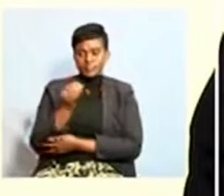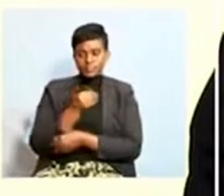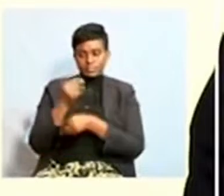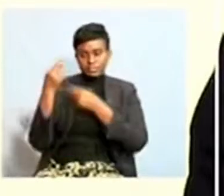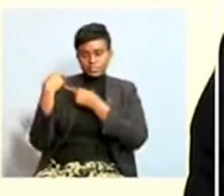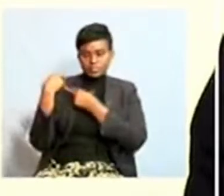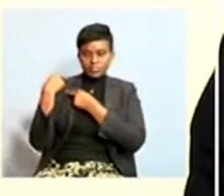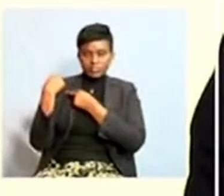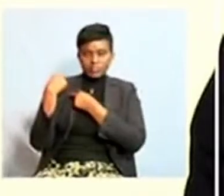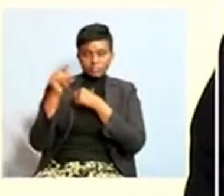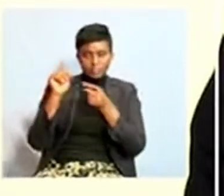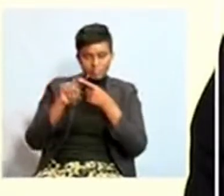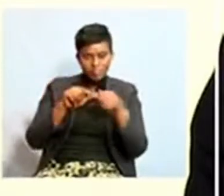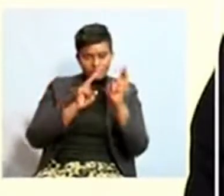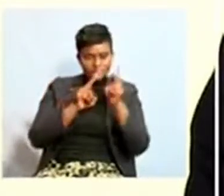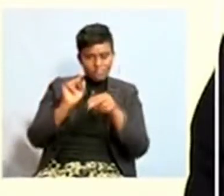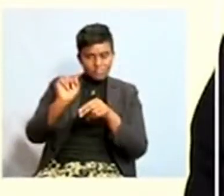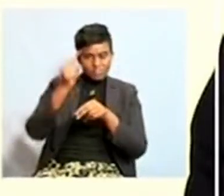to the first question.